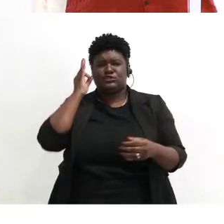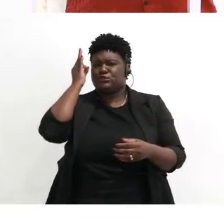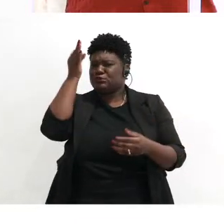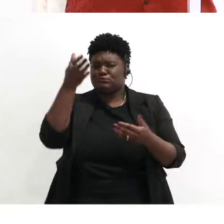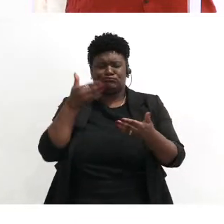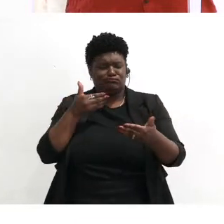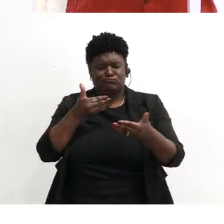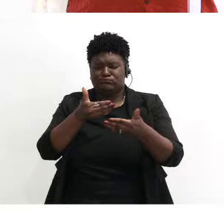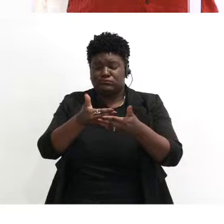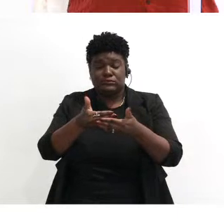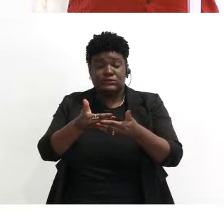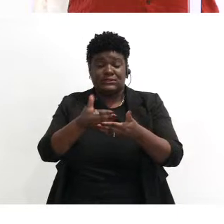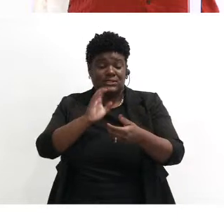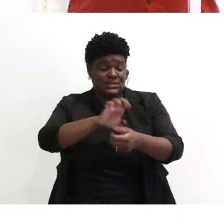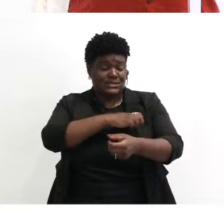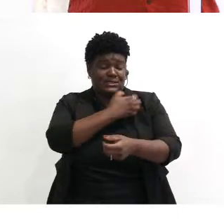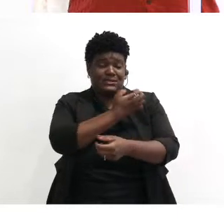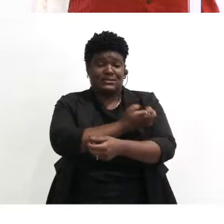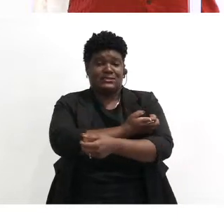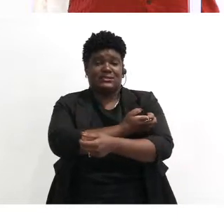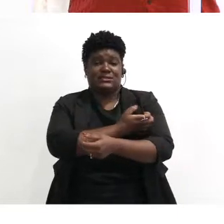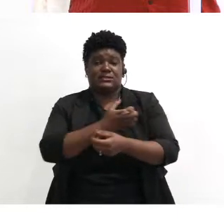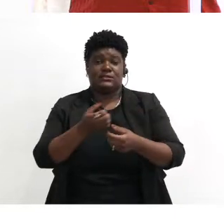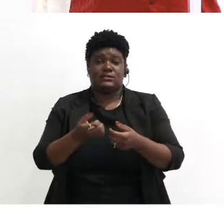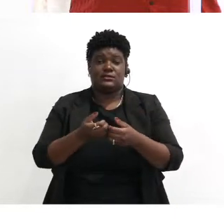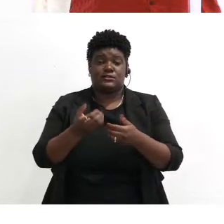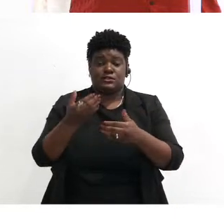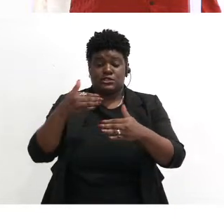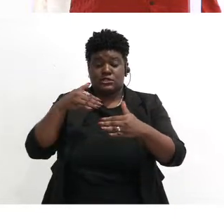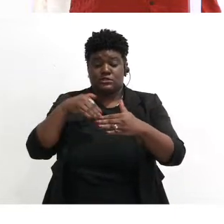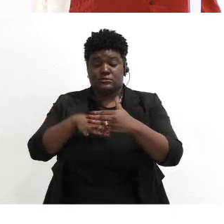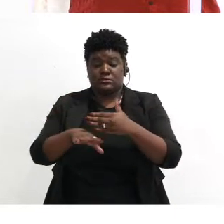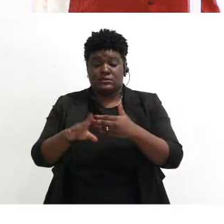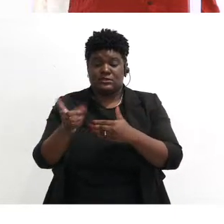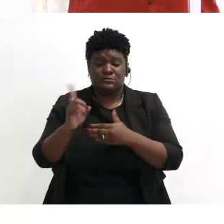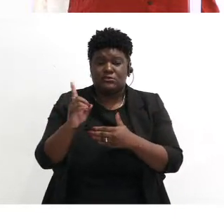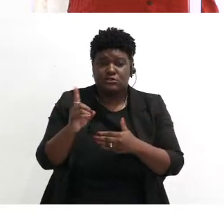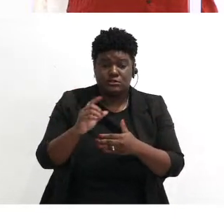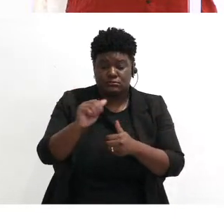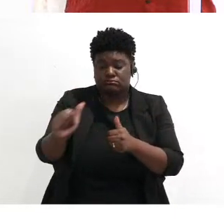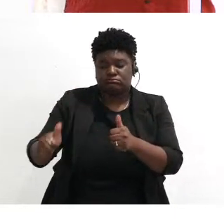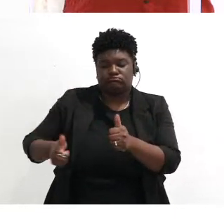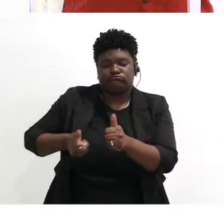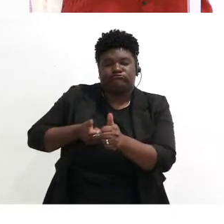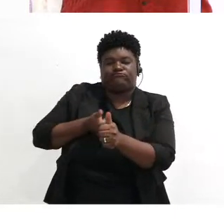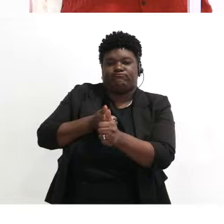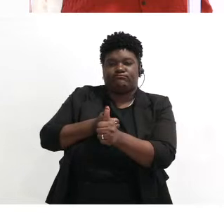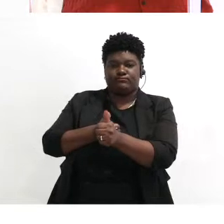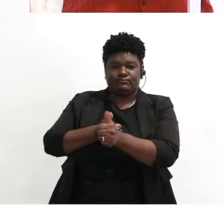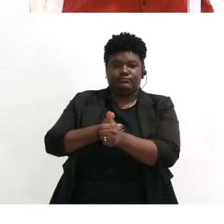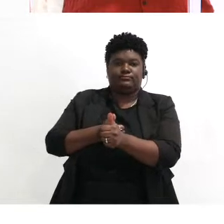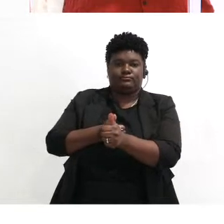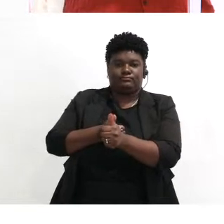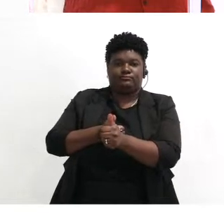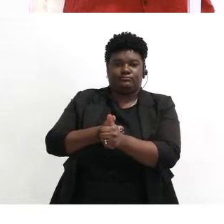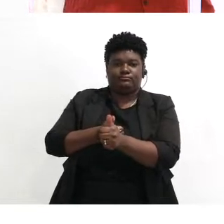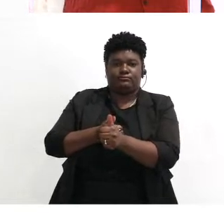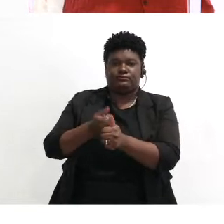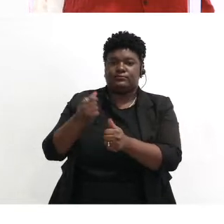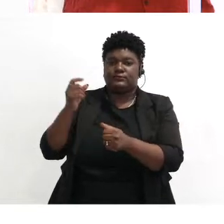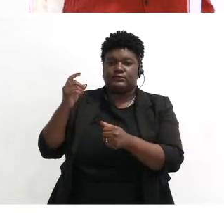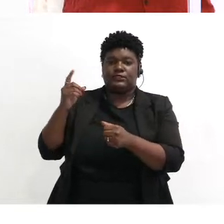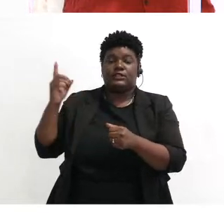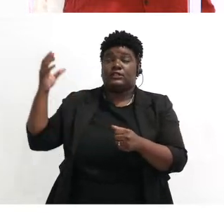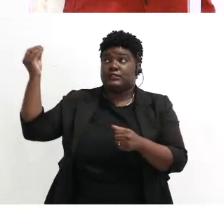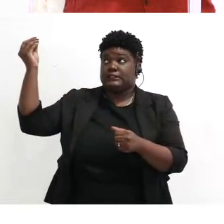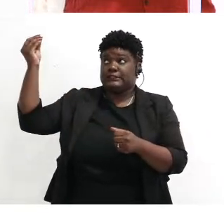power from the backside and having all the signal routing on the other side. So these also, of course, have implications